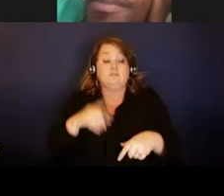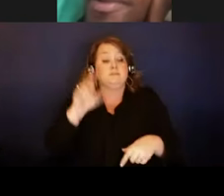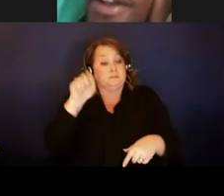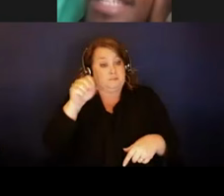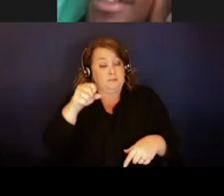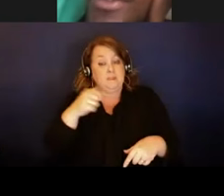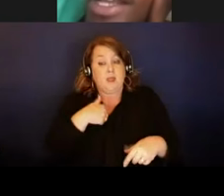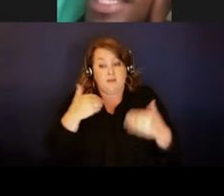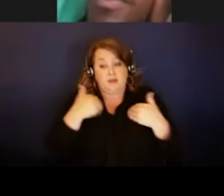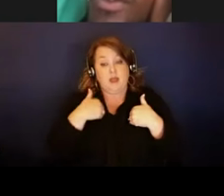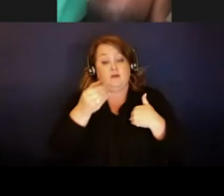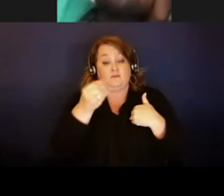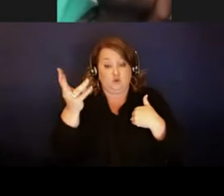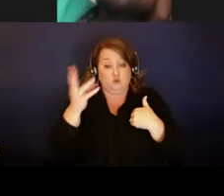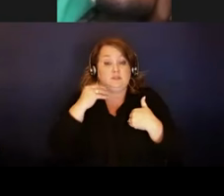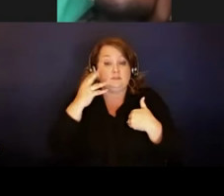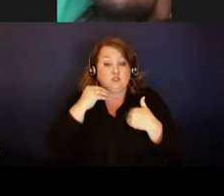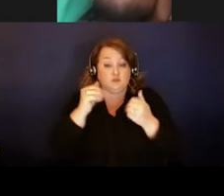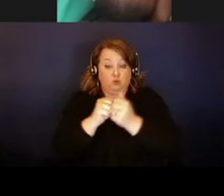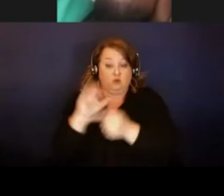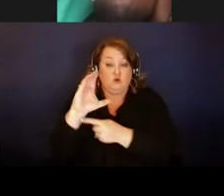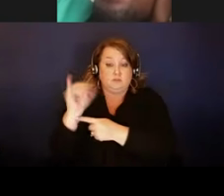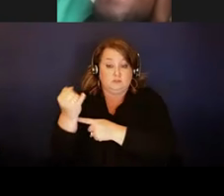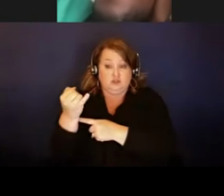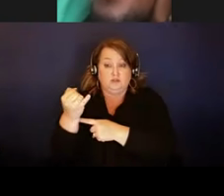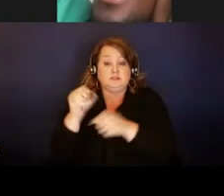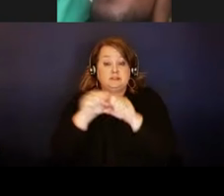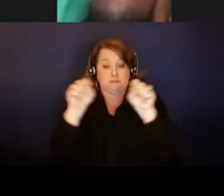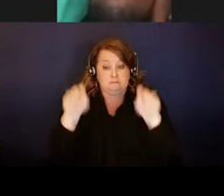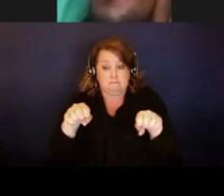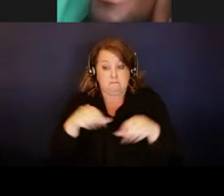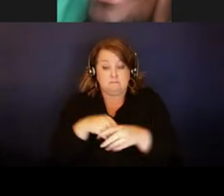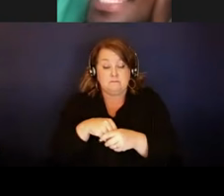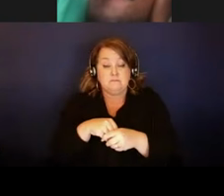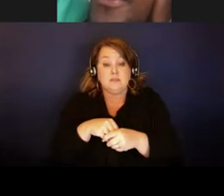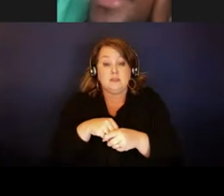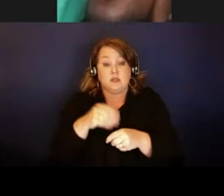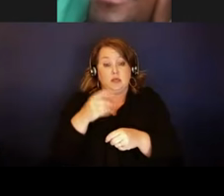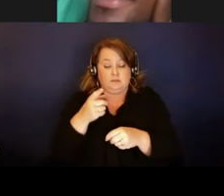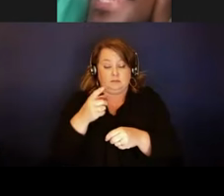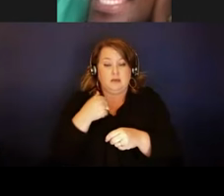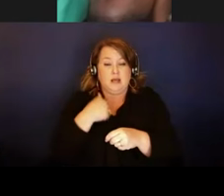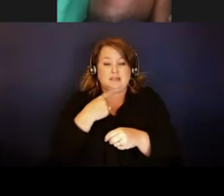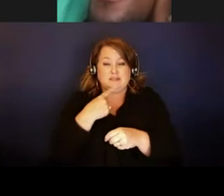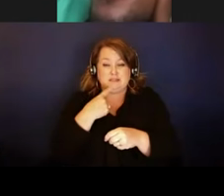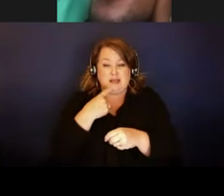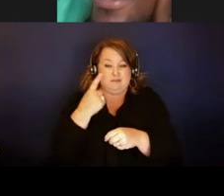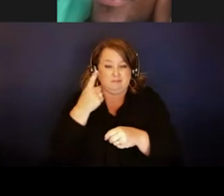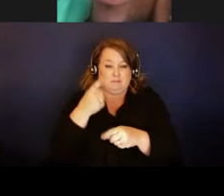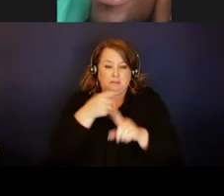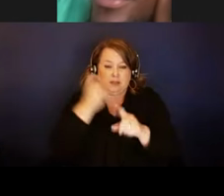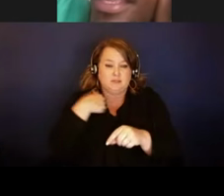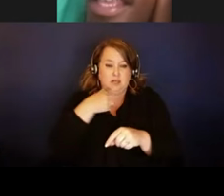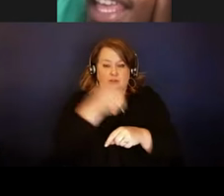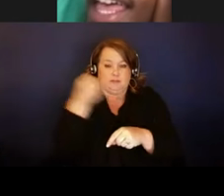several experiences with the criminal justice system. Like I said, my earliest was being taken from my parents as a